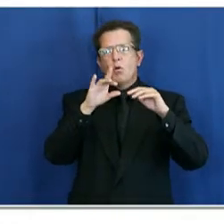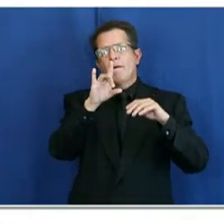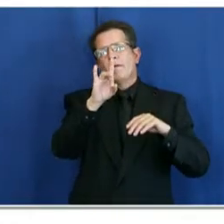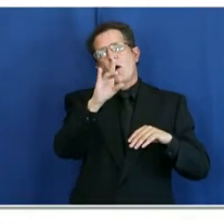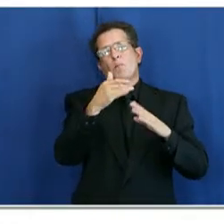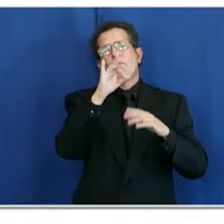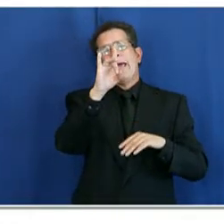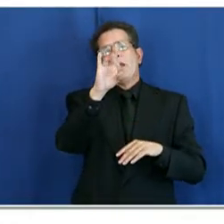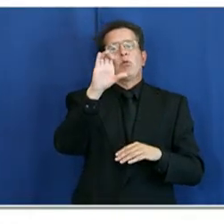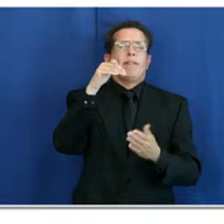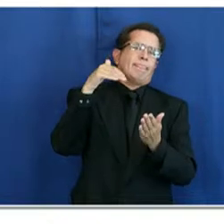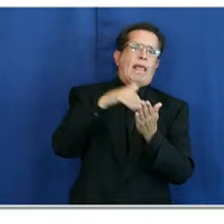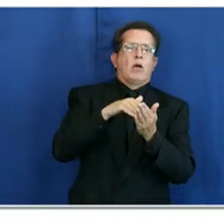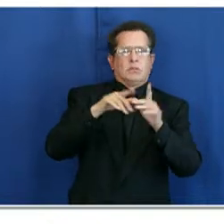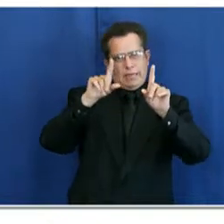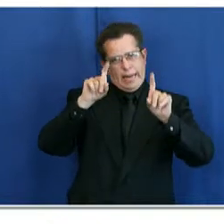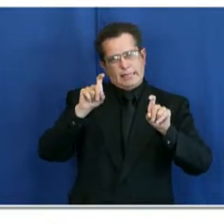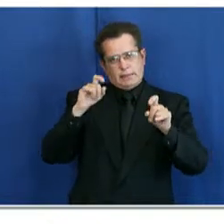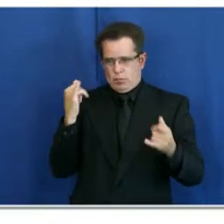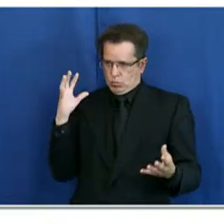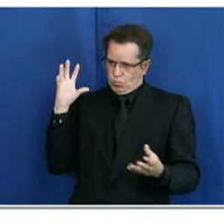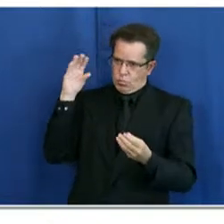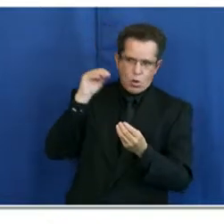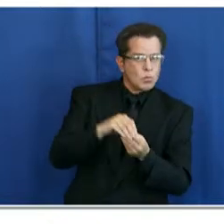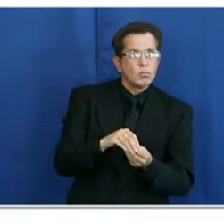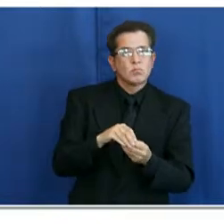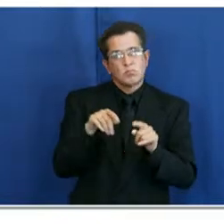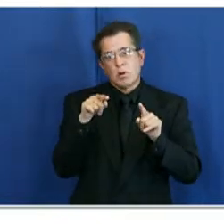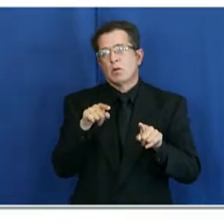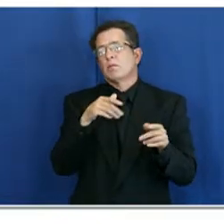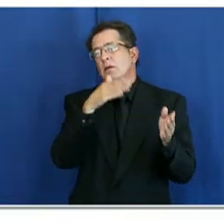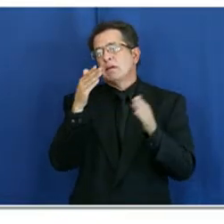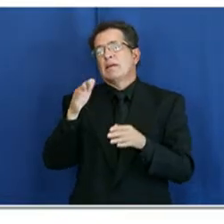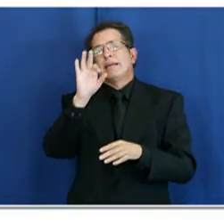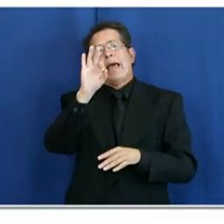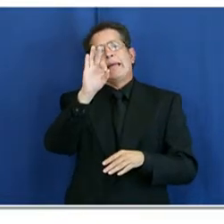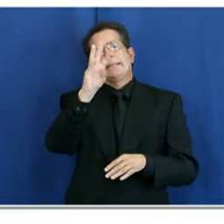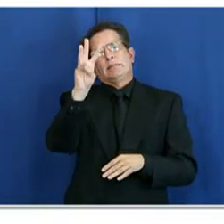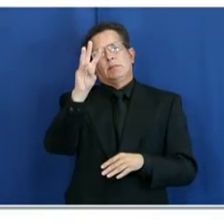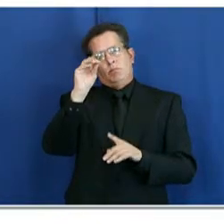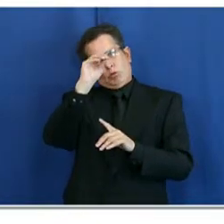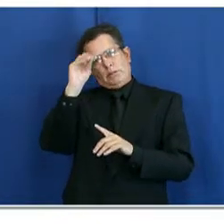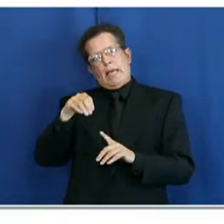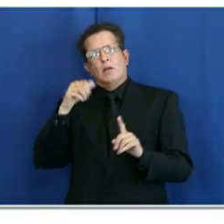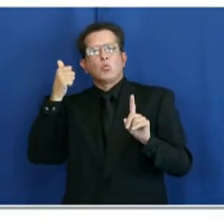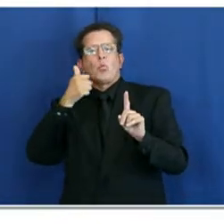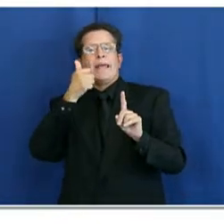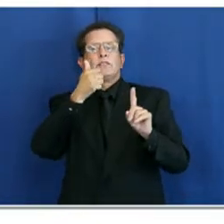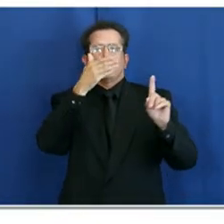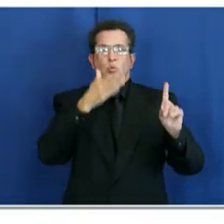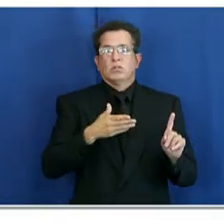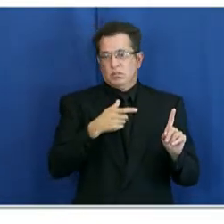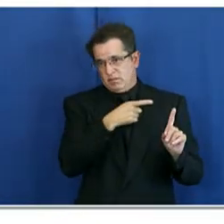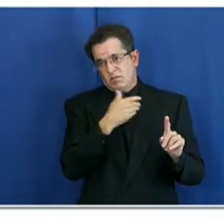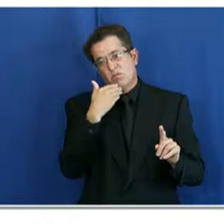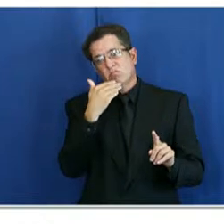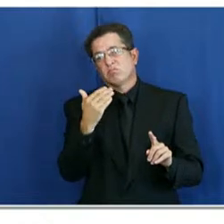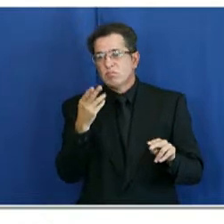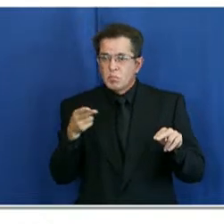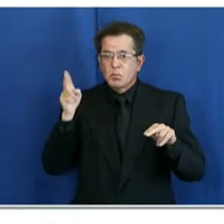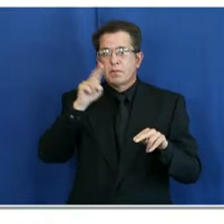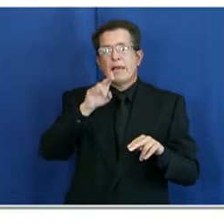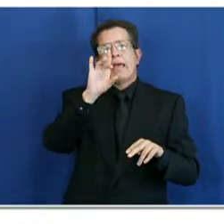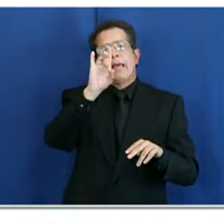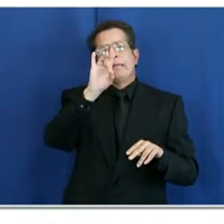County. Case investigations, 90%. Close contact, 87%. Again, very close.